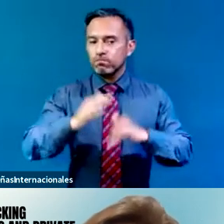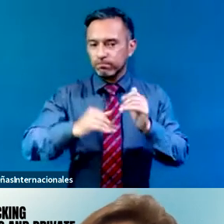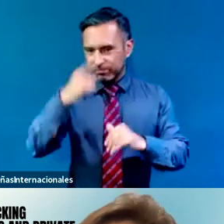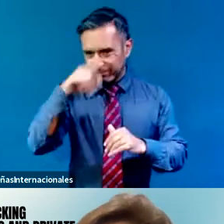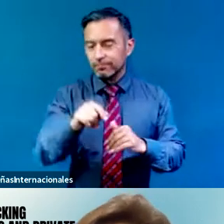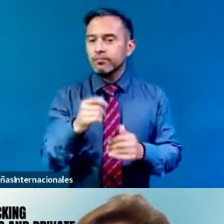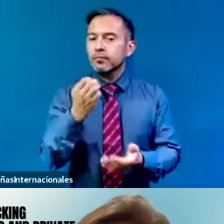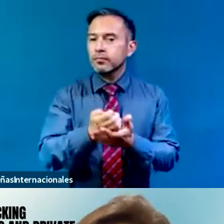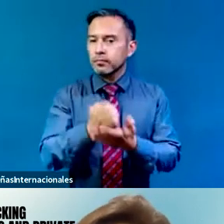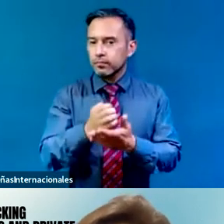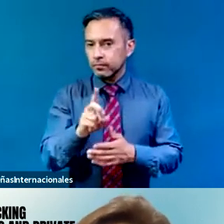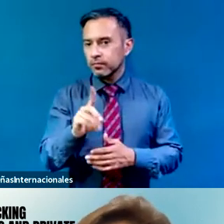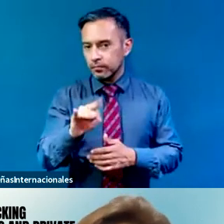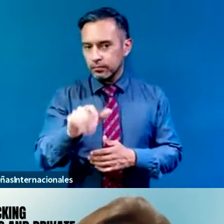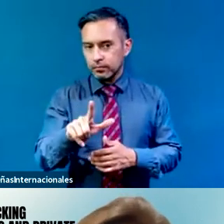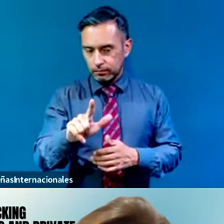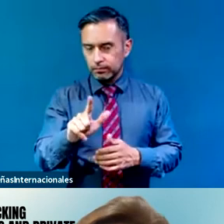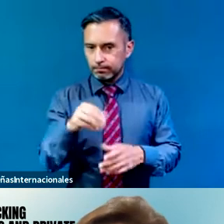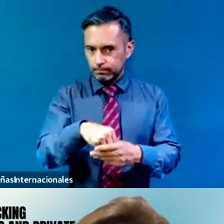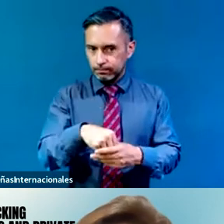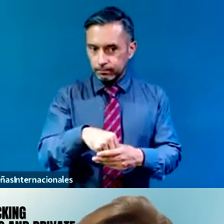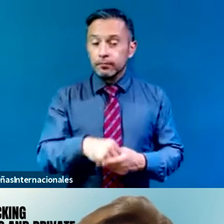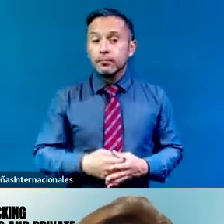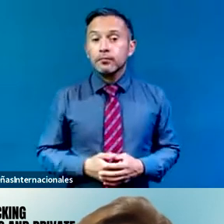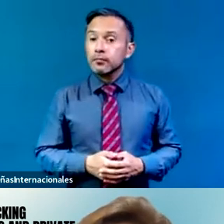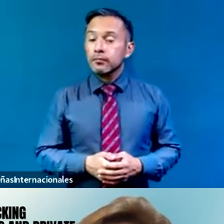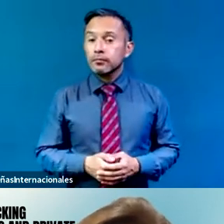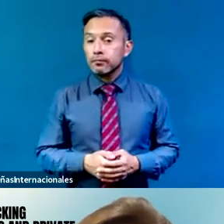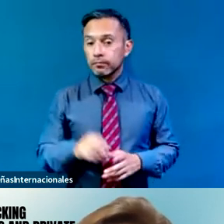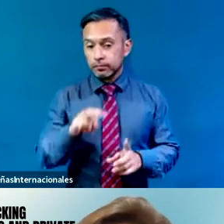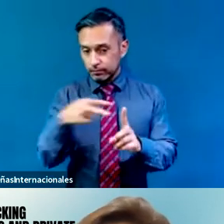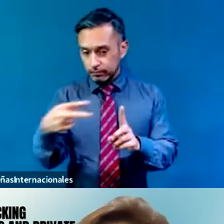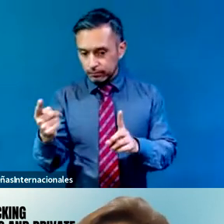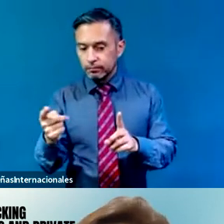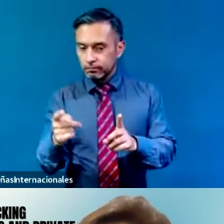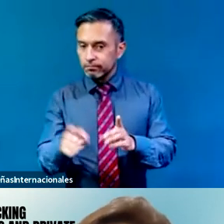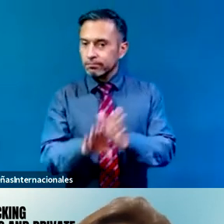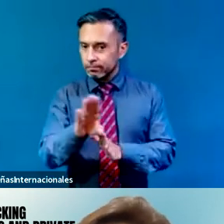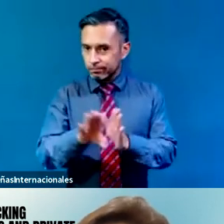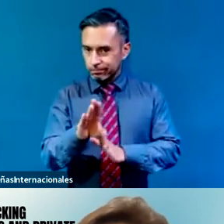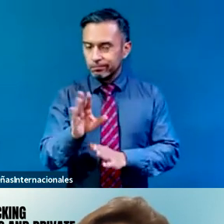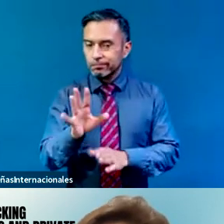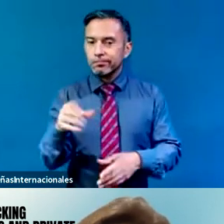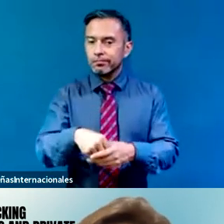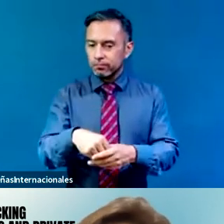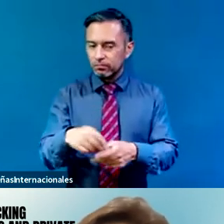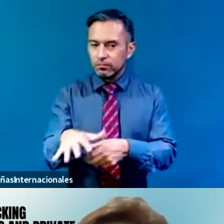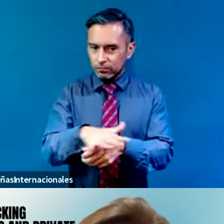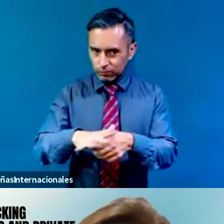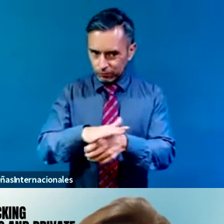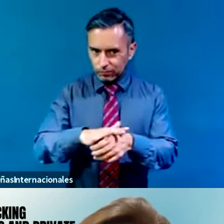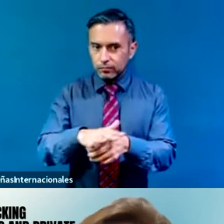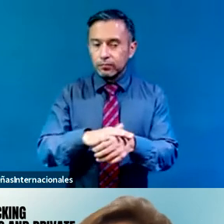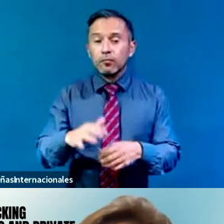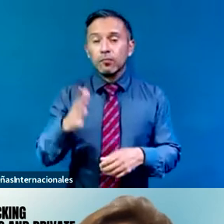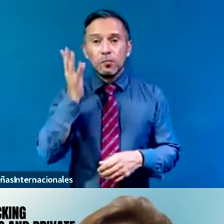inclusive and equitable local development approach, UNCDF, along with UN Women and UNDP, has focused on building equitable local